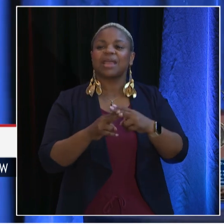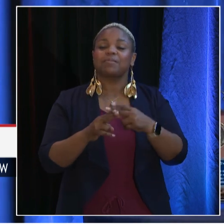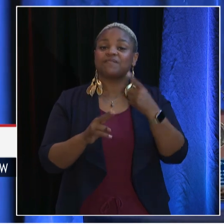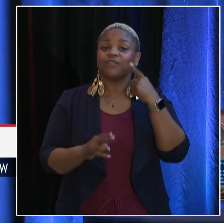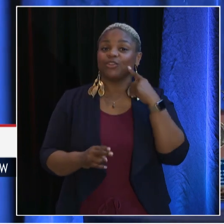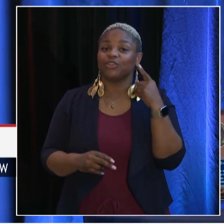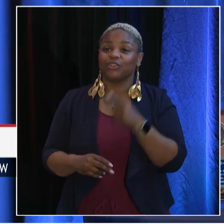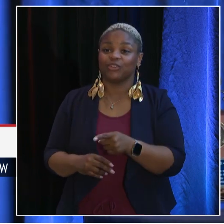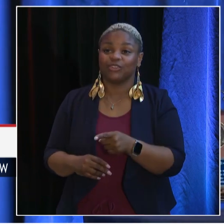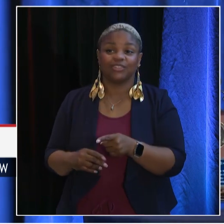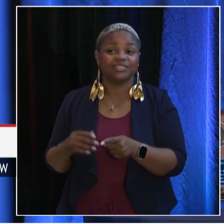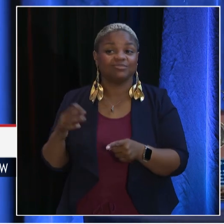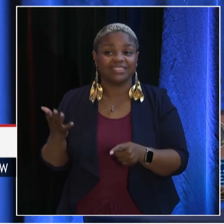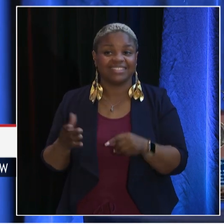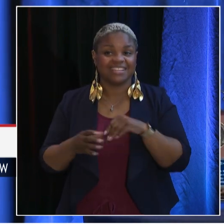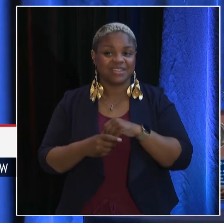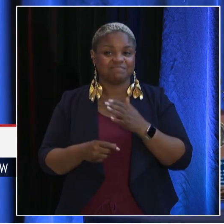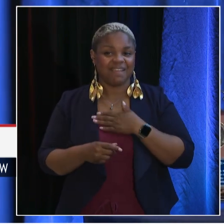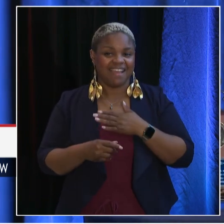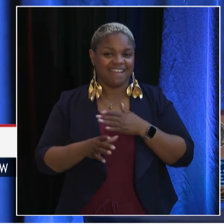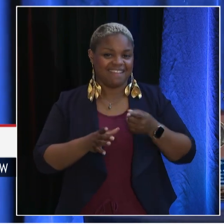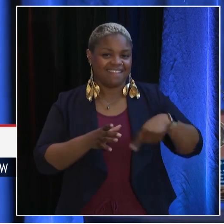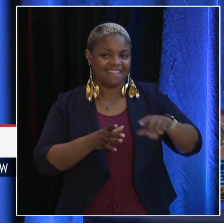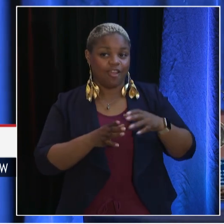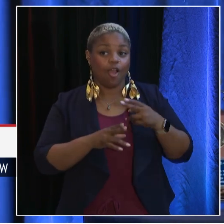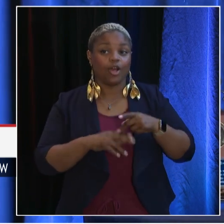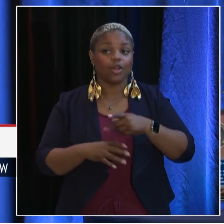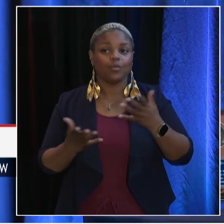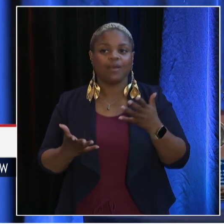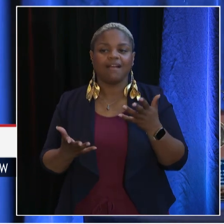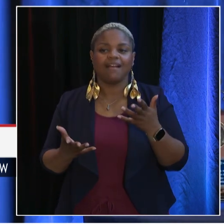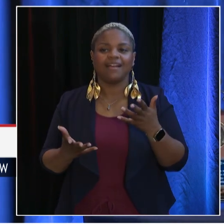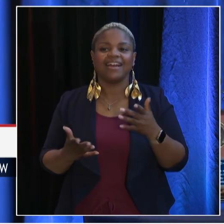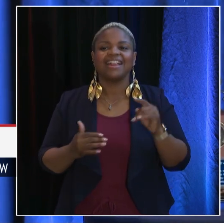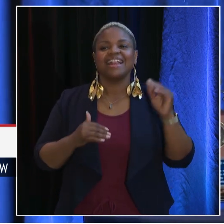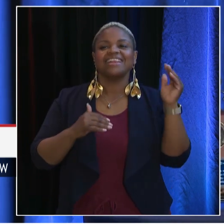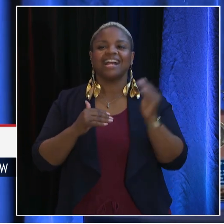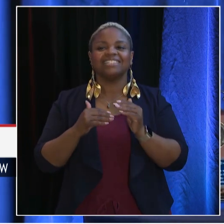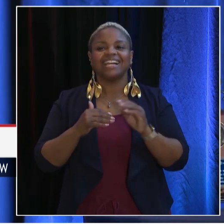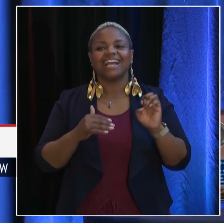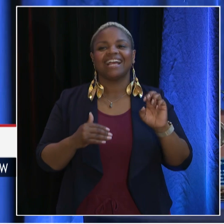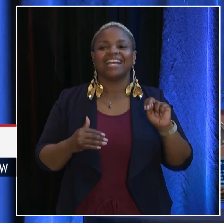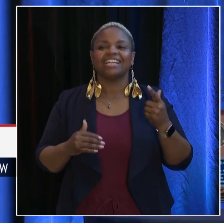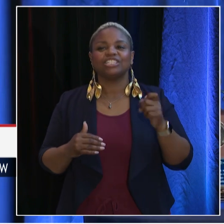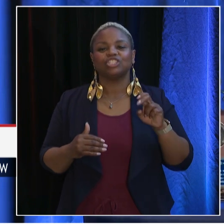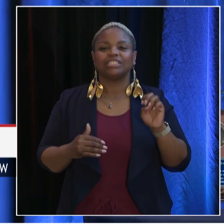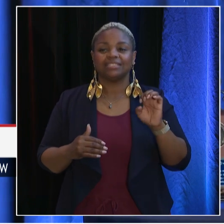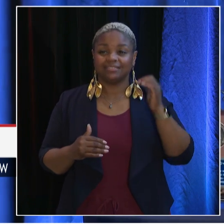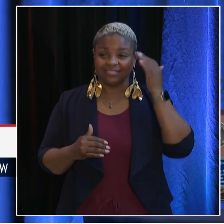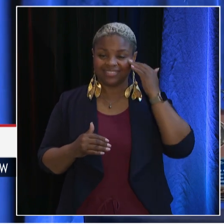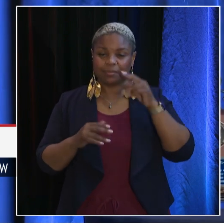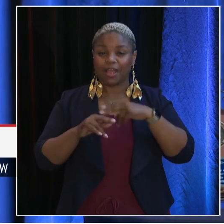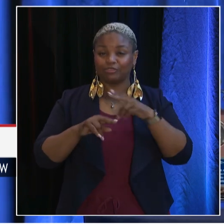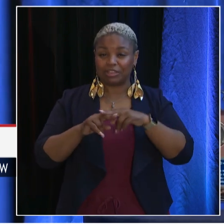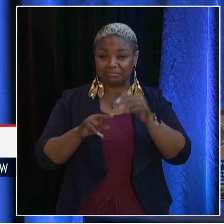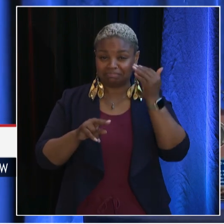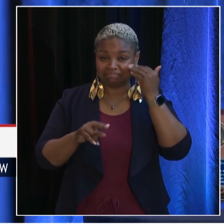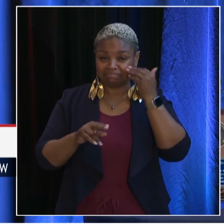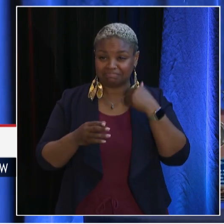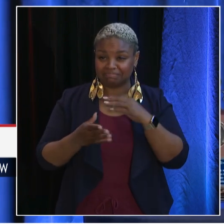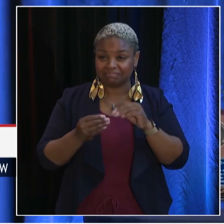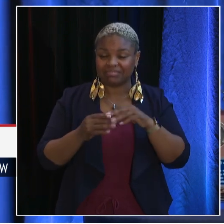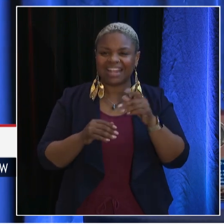cabinet. We call her the little engine. You know the story, the little engine that